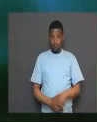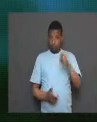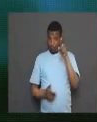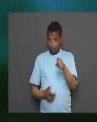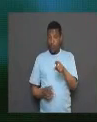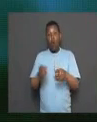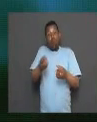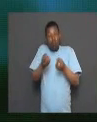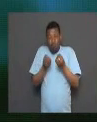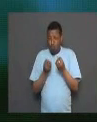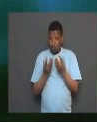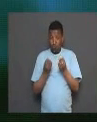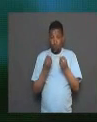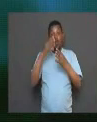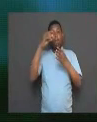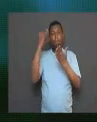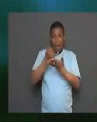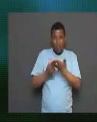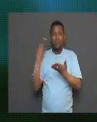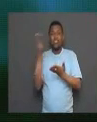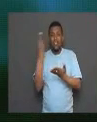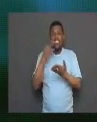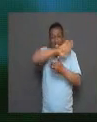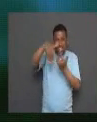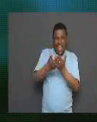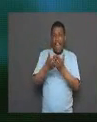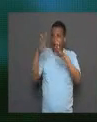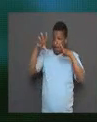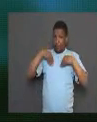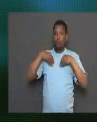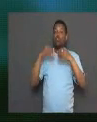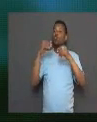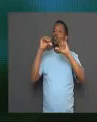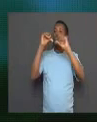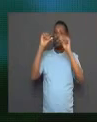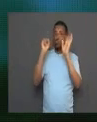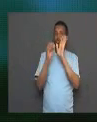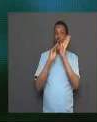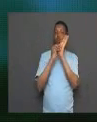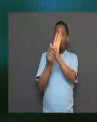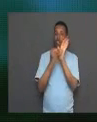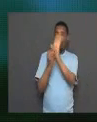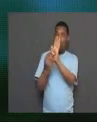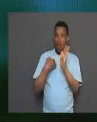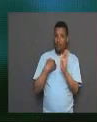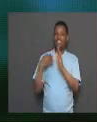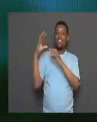Most maps use generally accepted symbols to represent